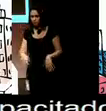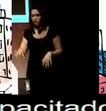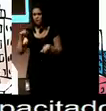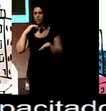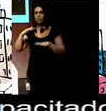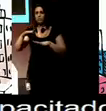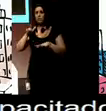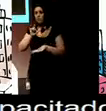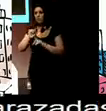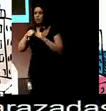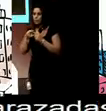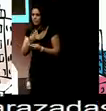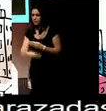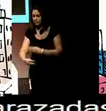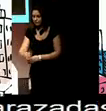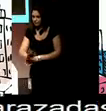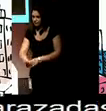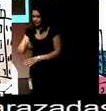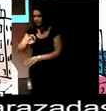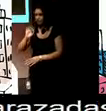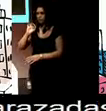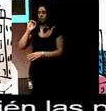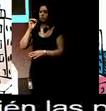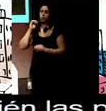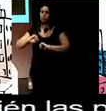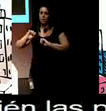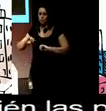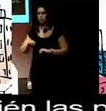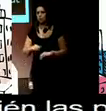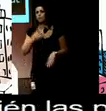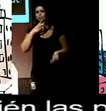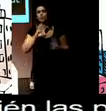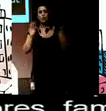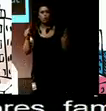disabilities, elderly people, families with children.